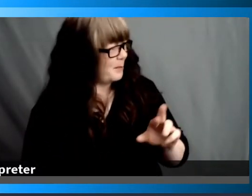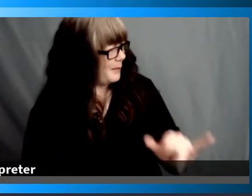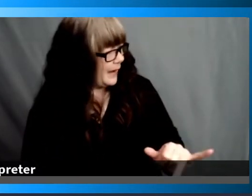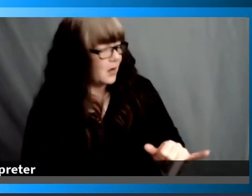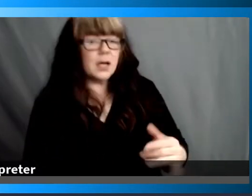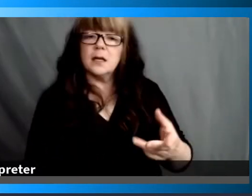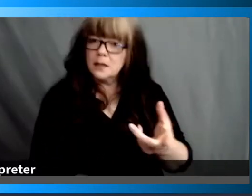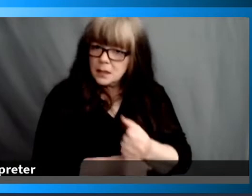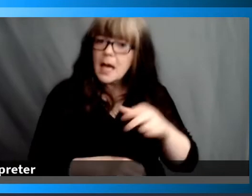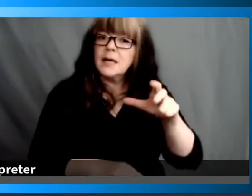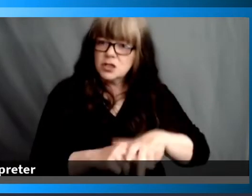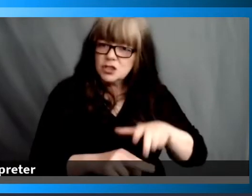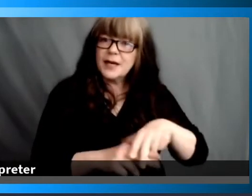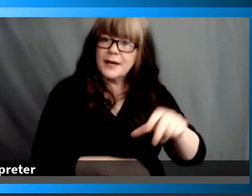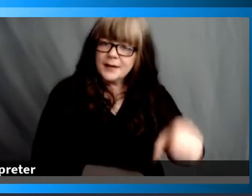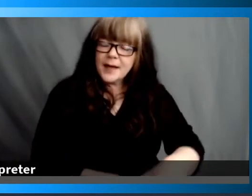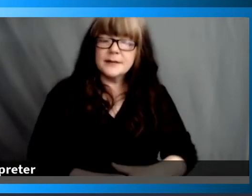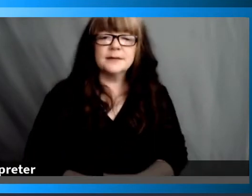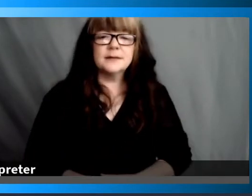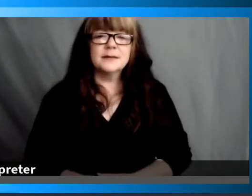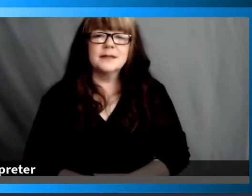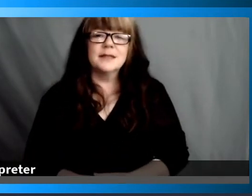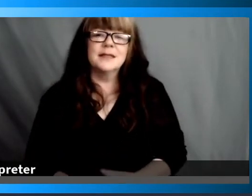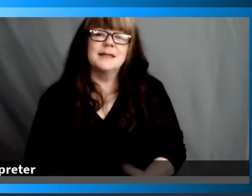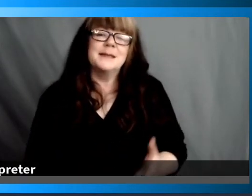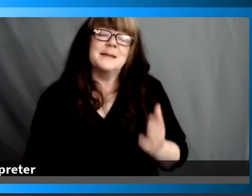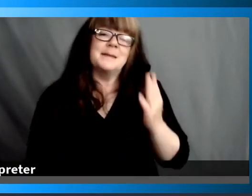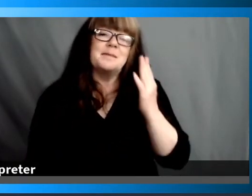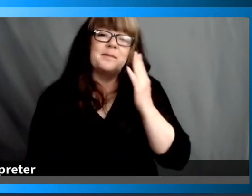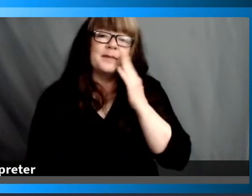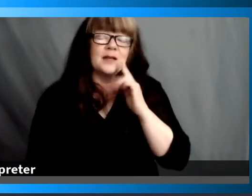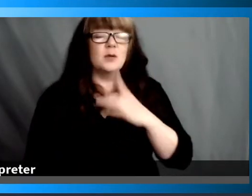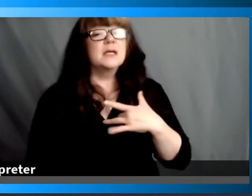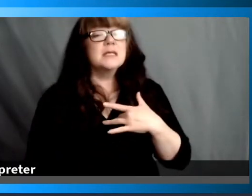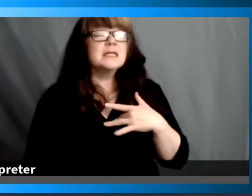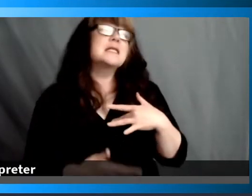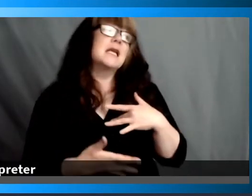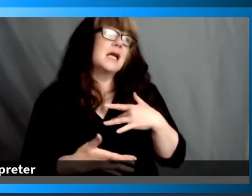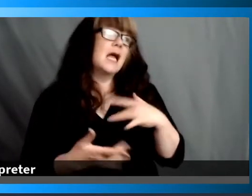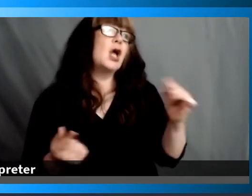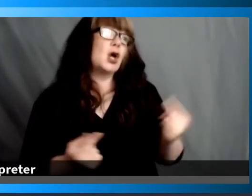chair. You know, it's very hurtful.